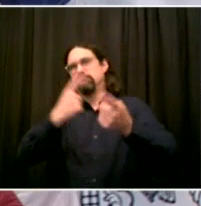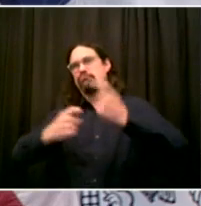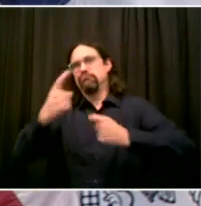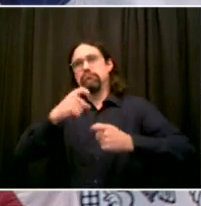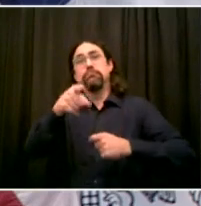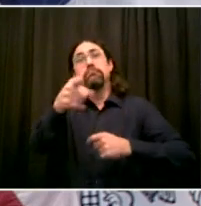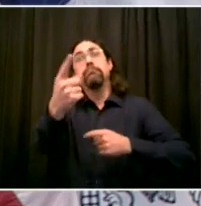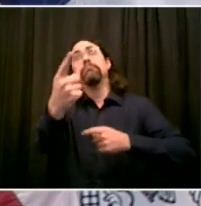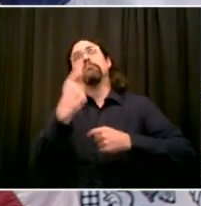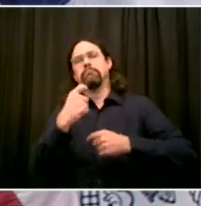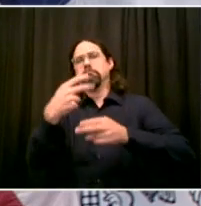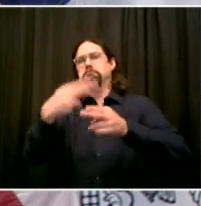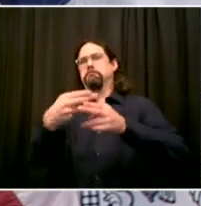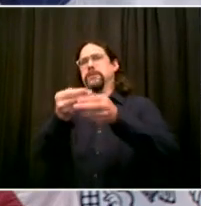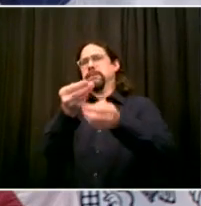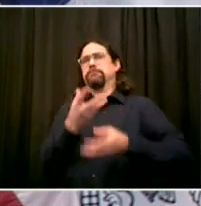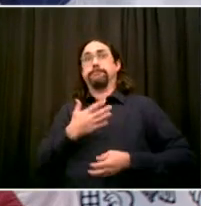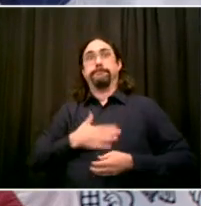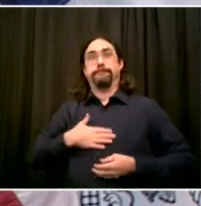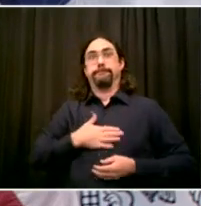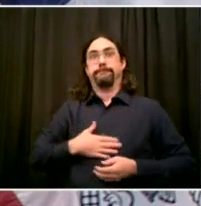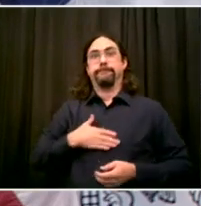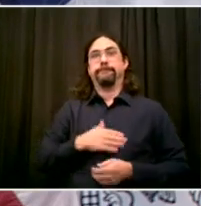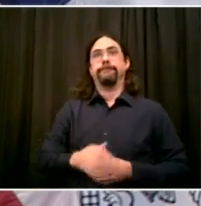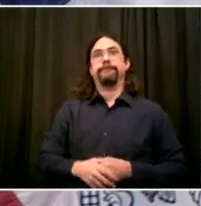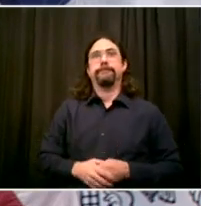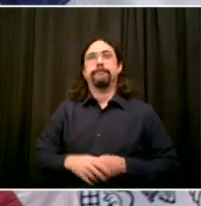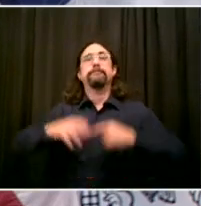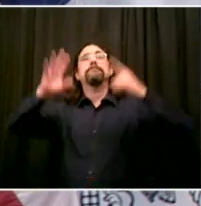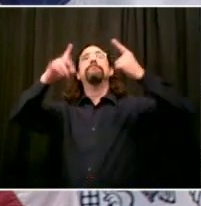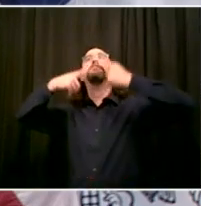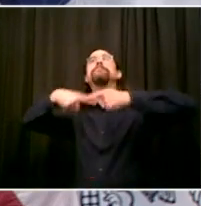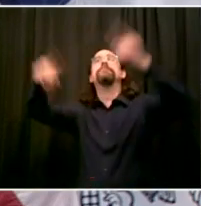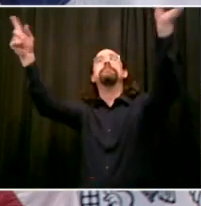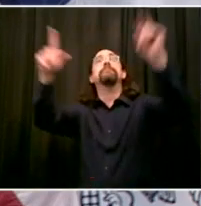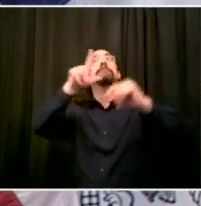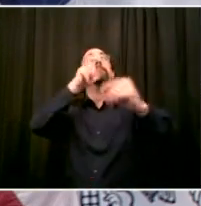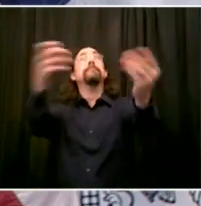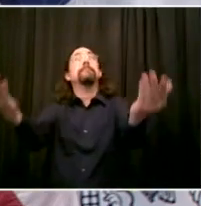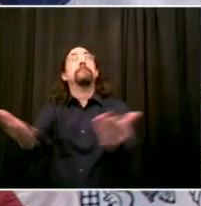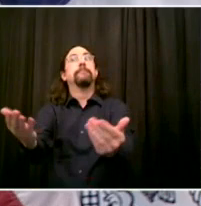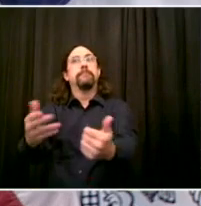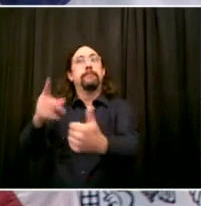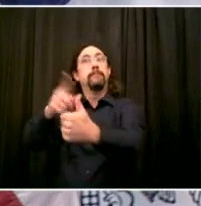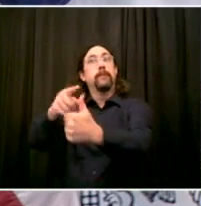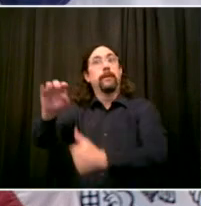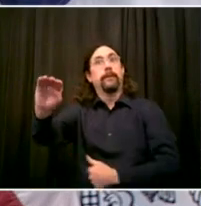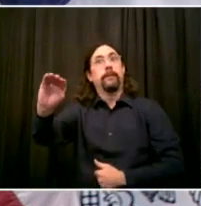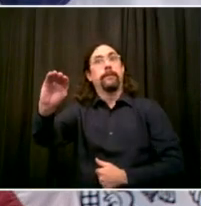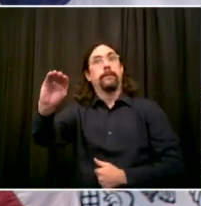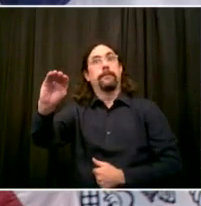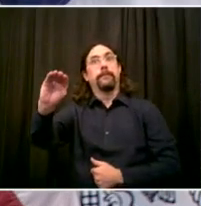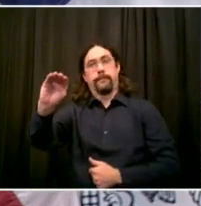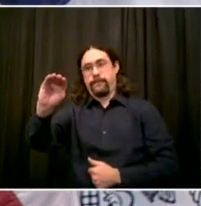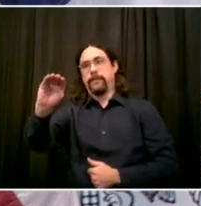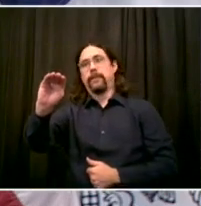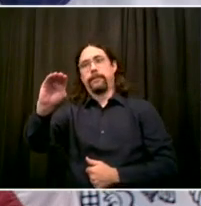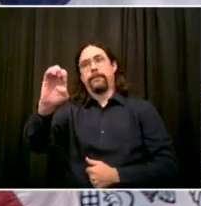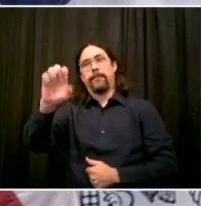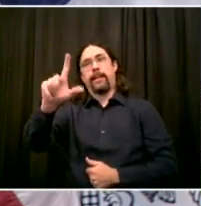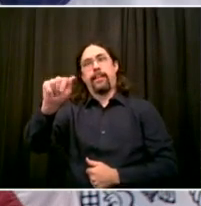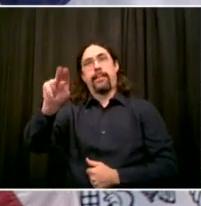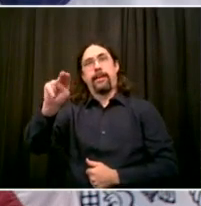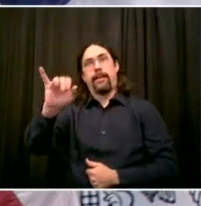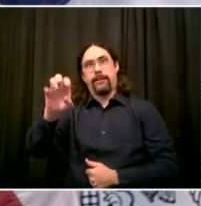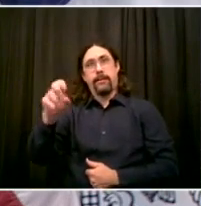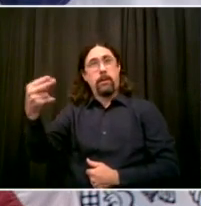today by OMB Director Melanie Hartzog and DDC and SCA Commissioner Lorraine Grillo, and also Senior Advisor Dr. Jay Varma. The